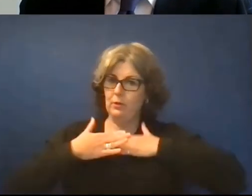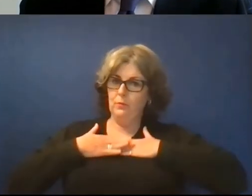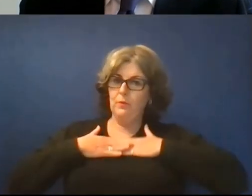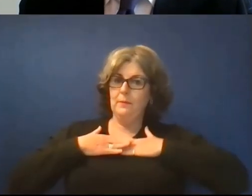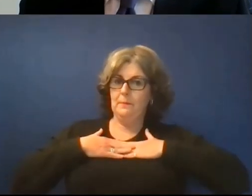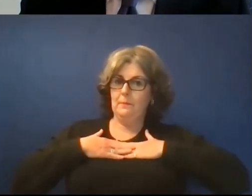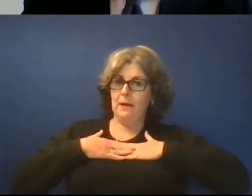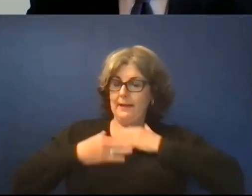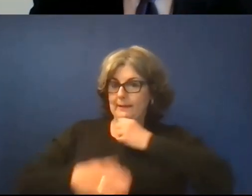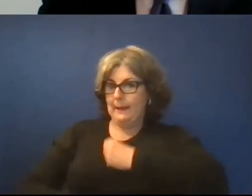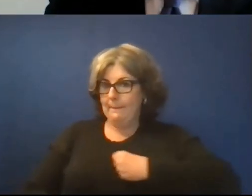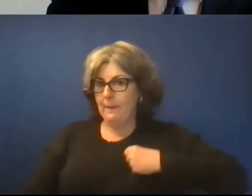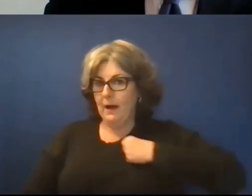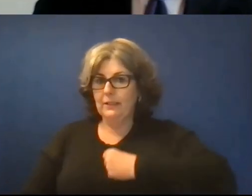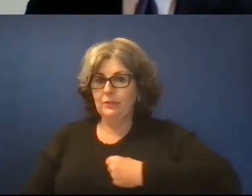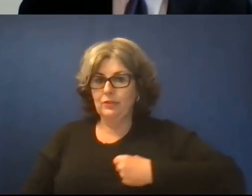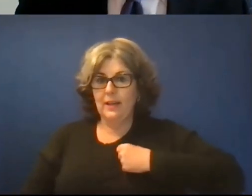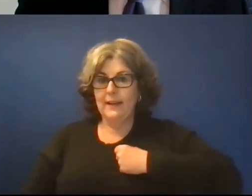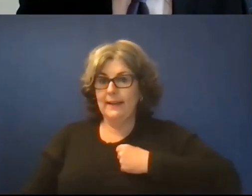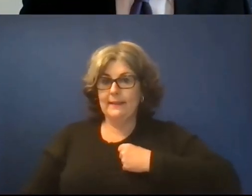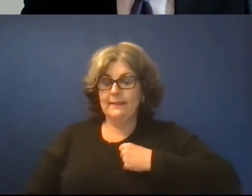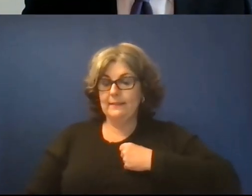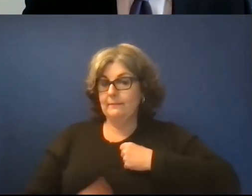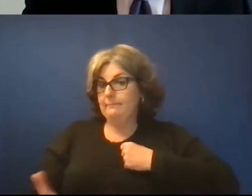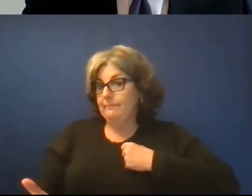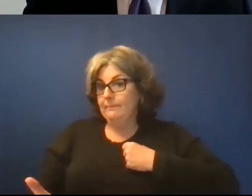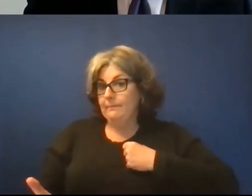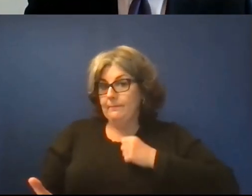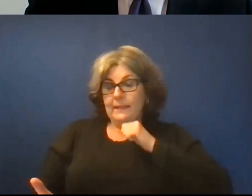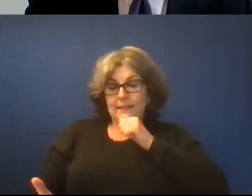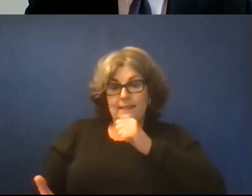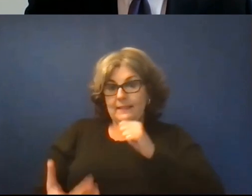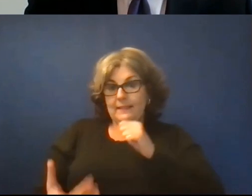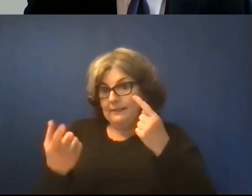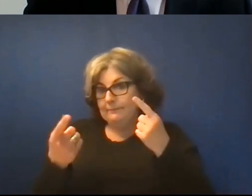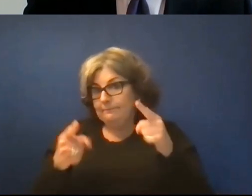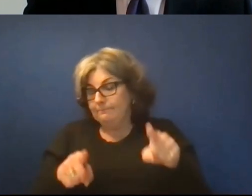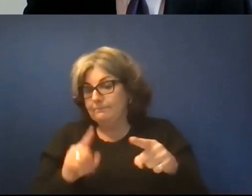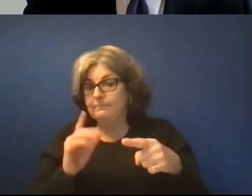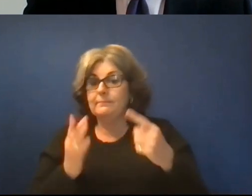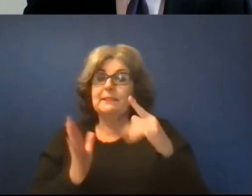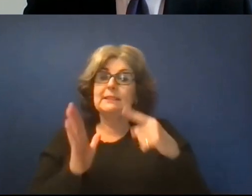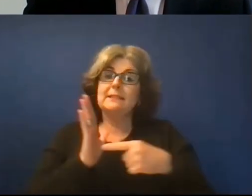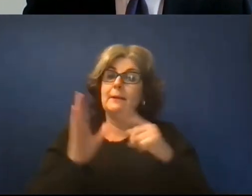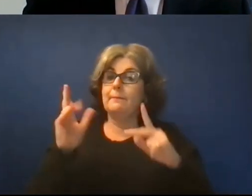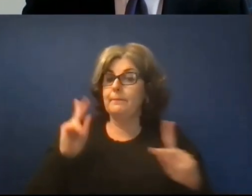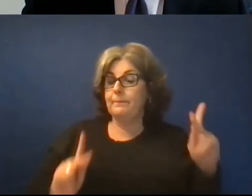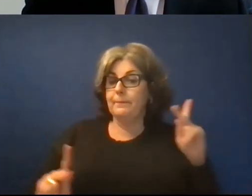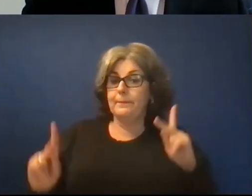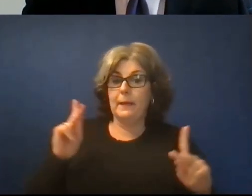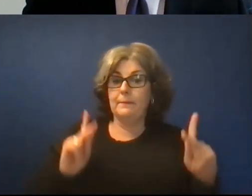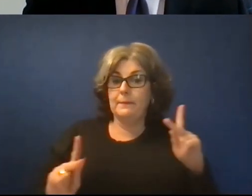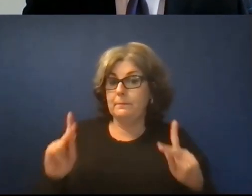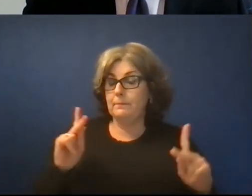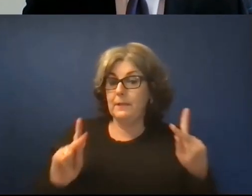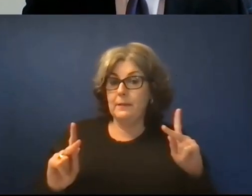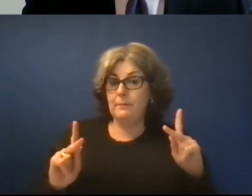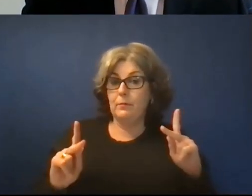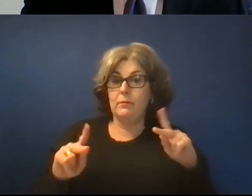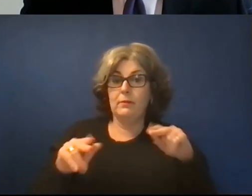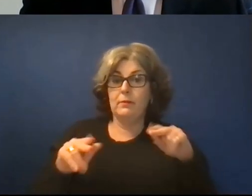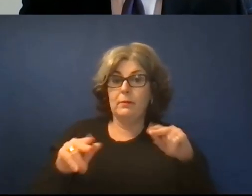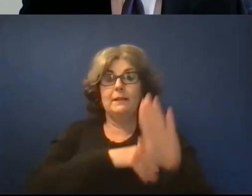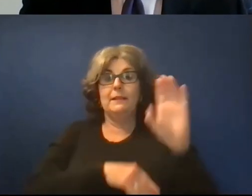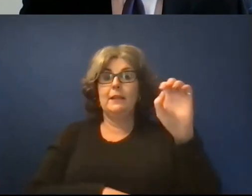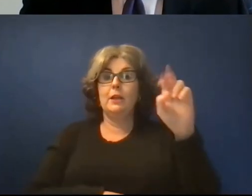know, apologize for things that don't necessarily go a certain way. A lot of people, you know, they come into the ER thinking